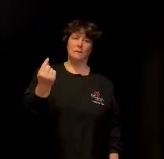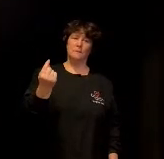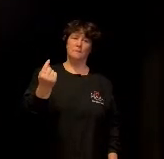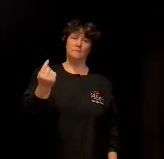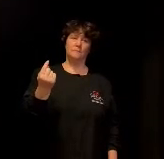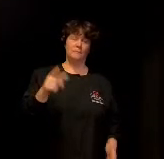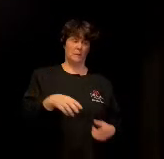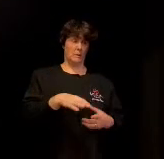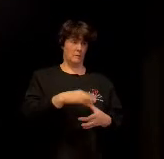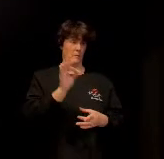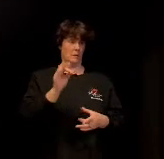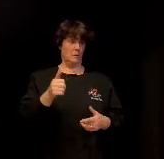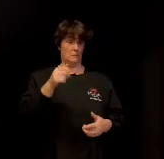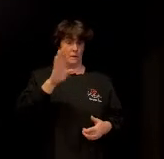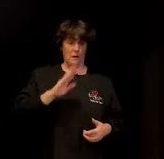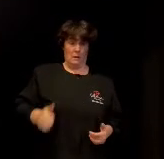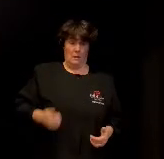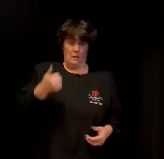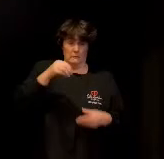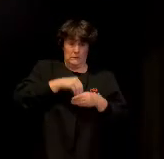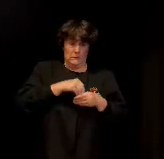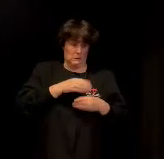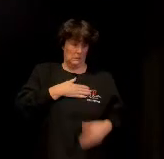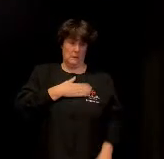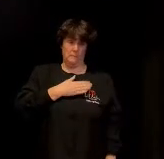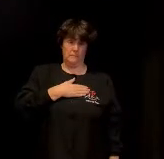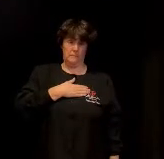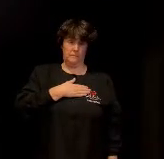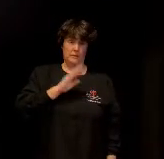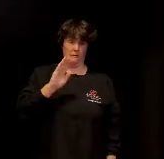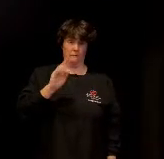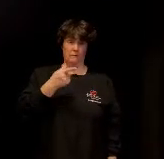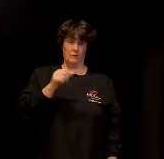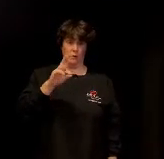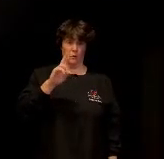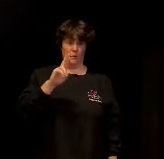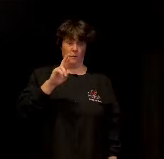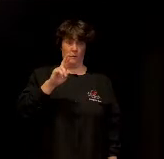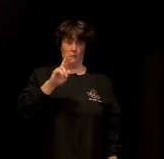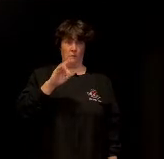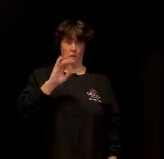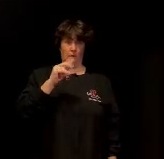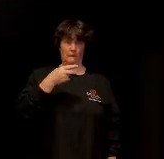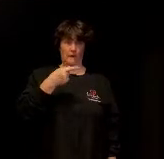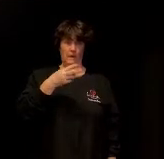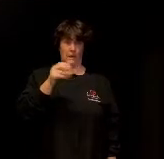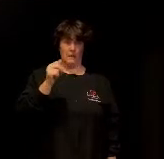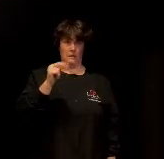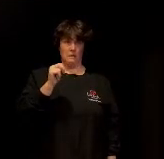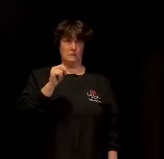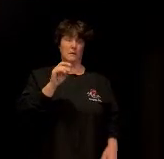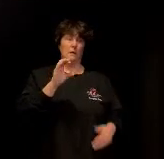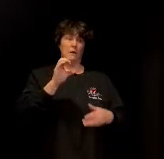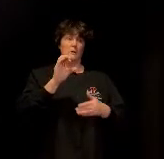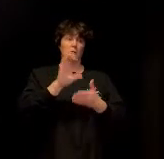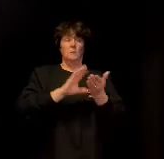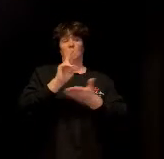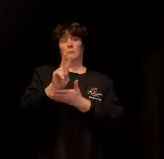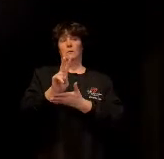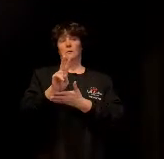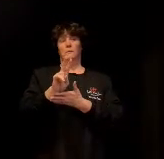The Spirit of God lives in you. Go with me to 1 Corinthians 2. You have to follow me upstairs. 1 Corinthians chapter 2.